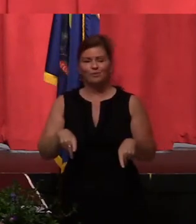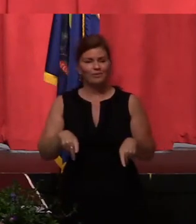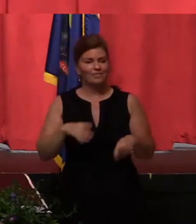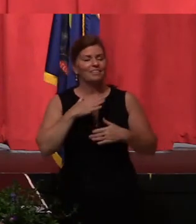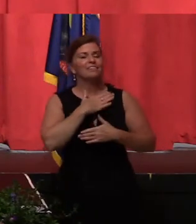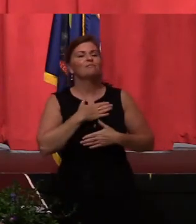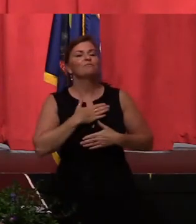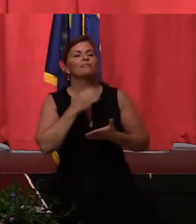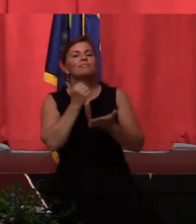in welcoming Jen Ingersoll.